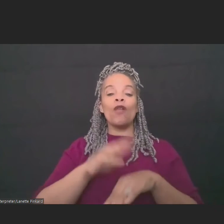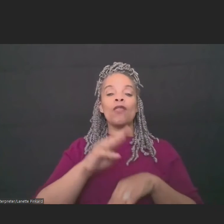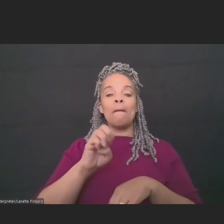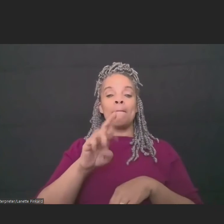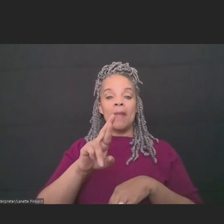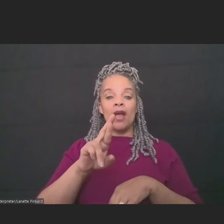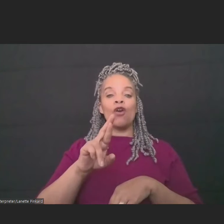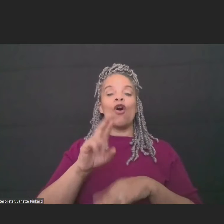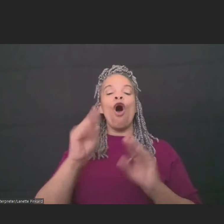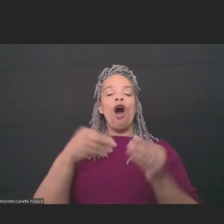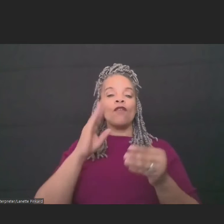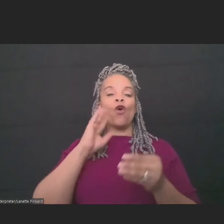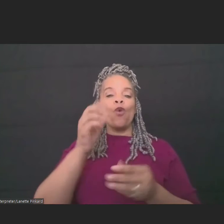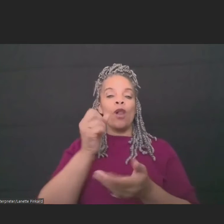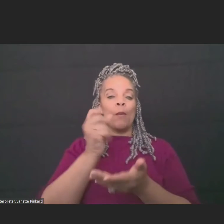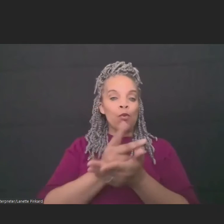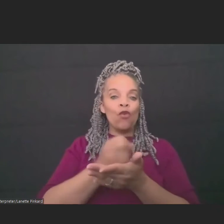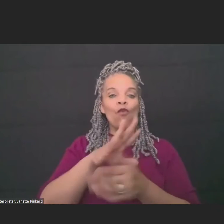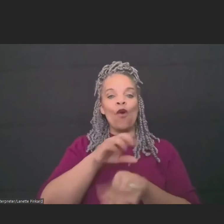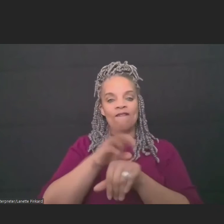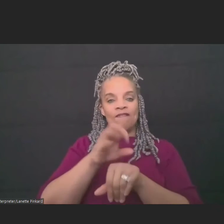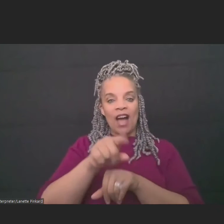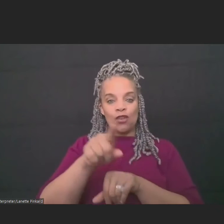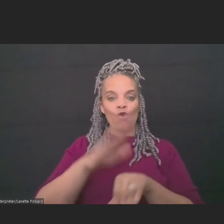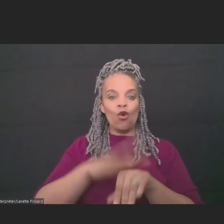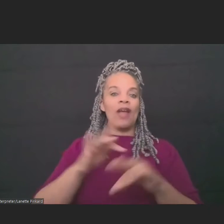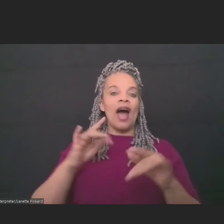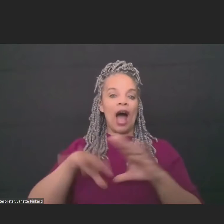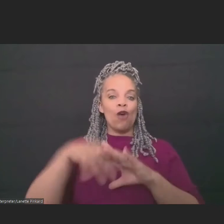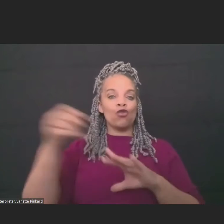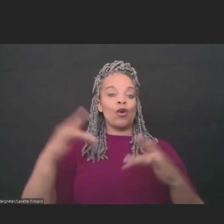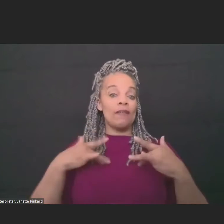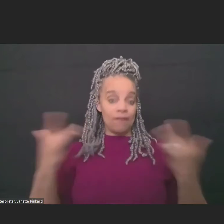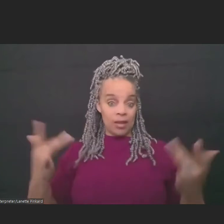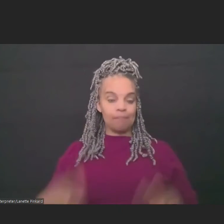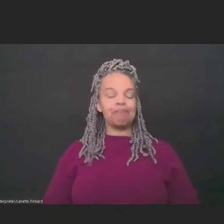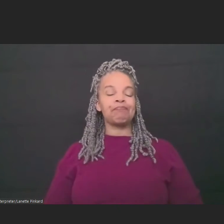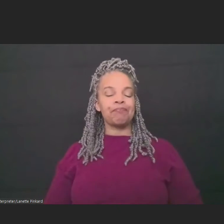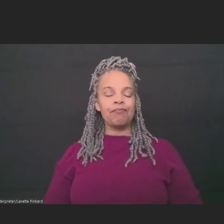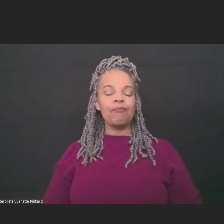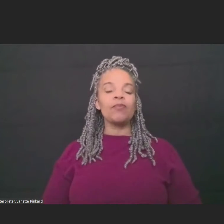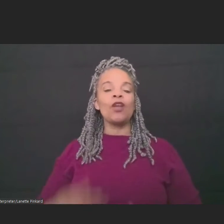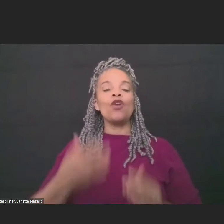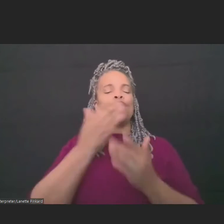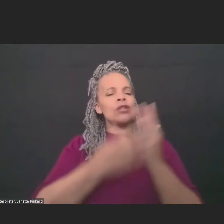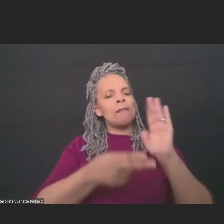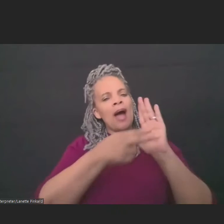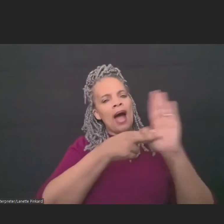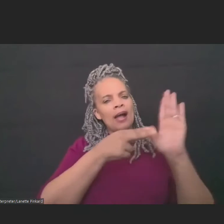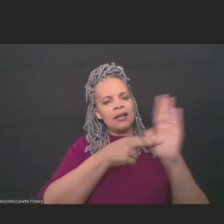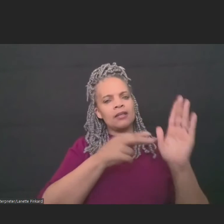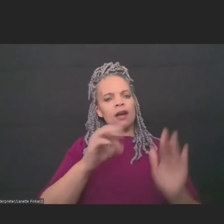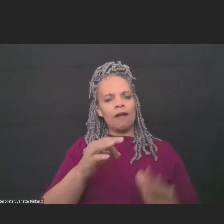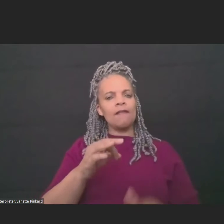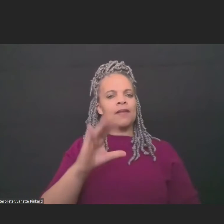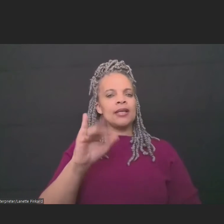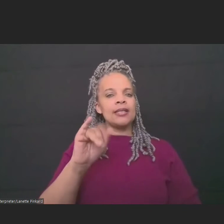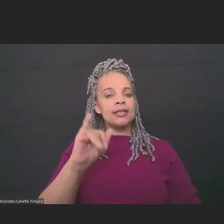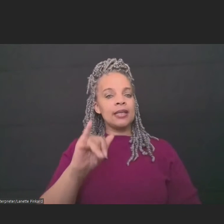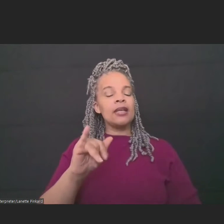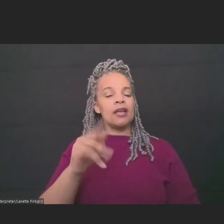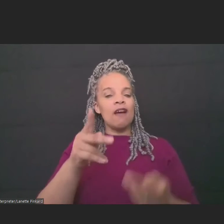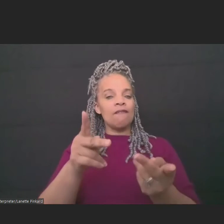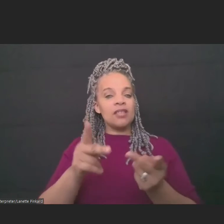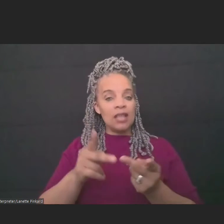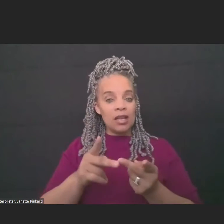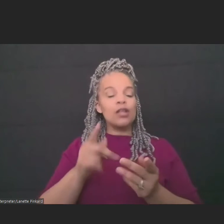you on that outdoor event. So let me just go through, hit some highlights of the city facilities and what they'll